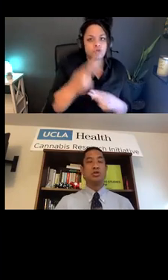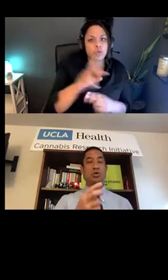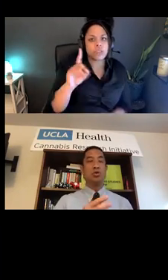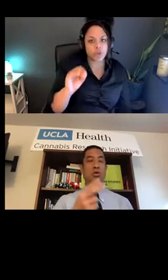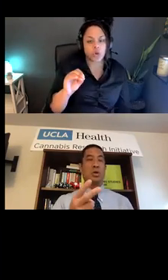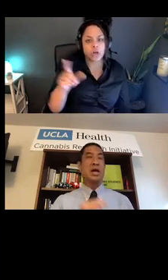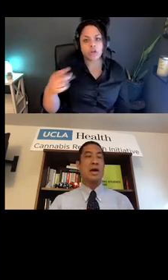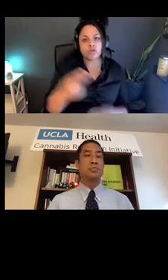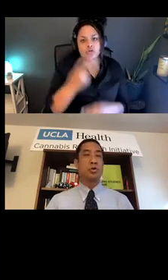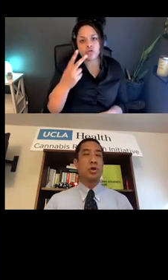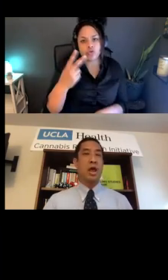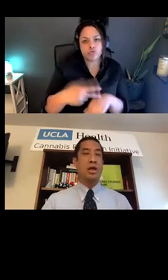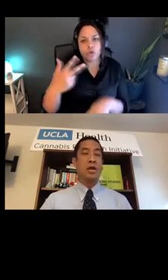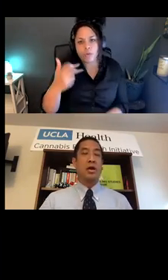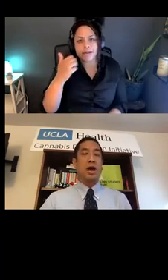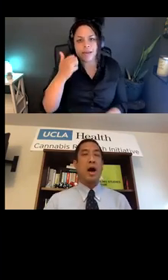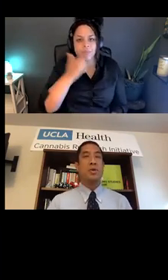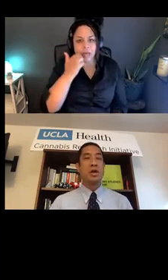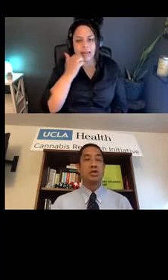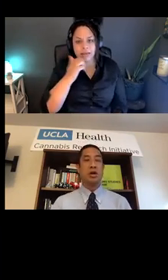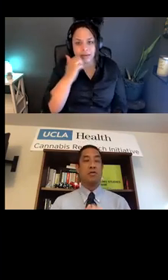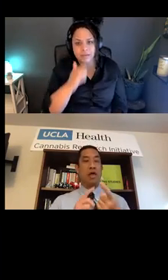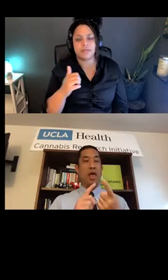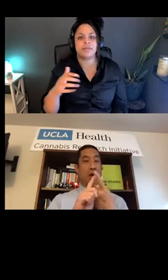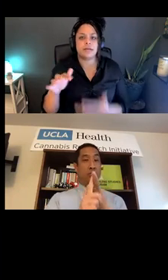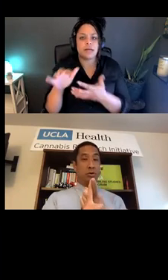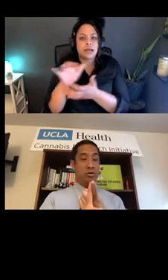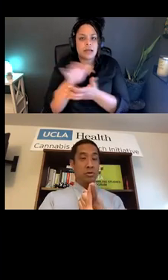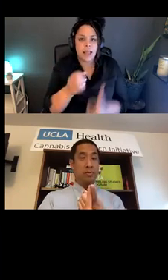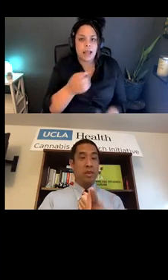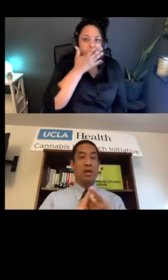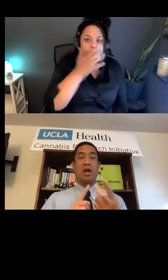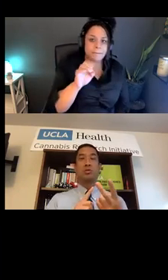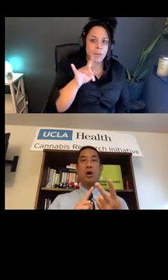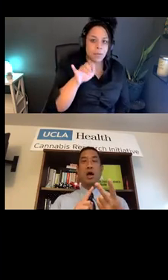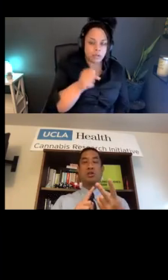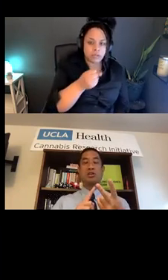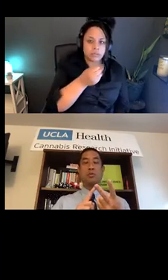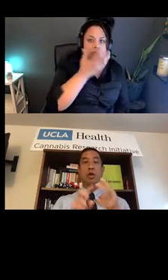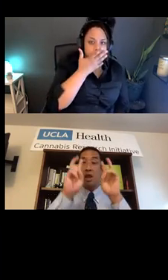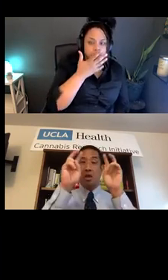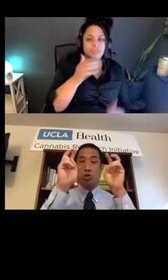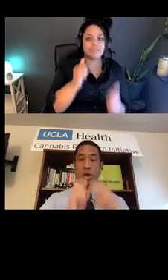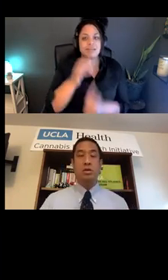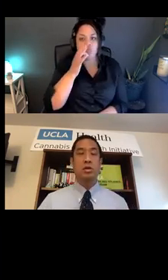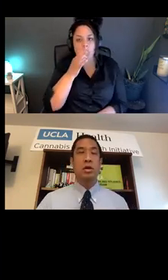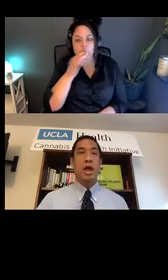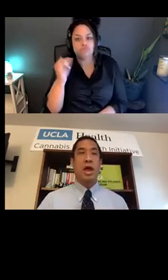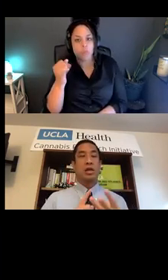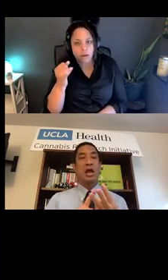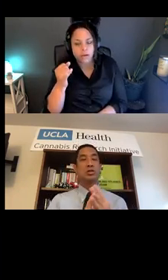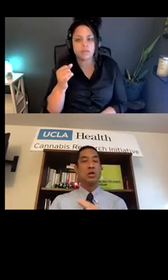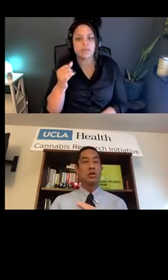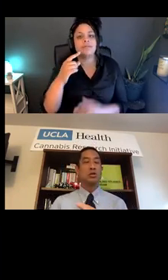using 2 to 3 times per day, combination of edibles, as well as smoking a joint,